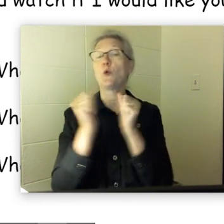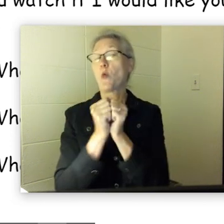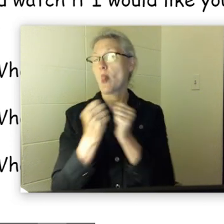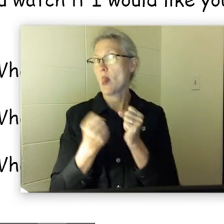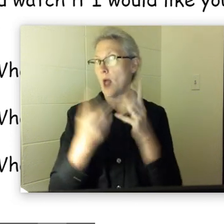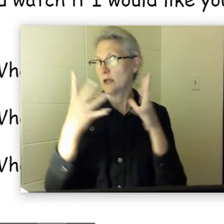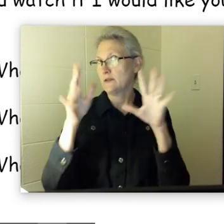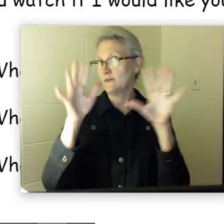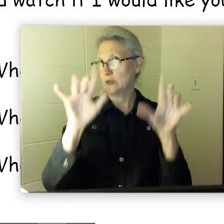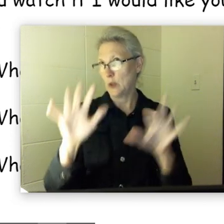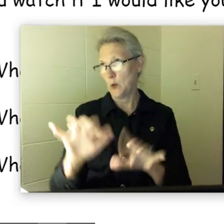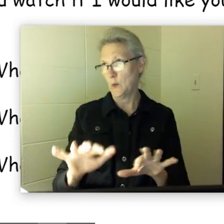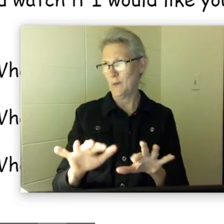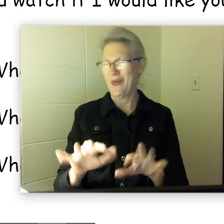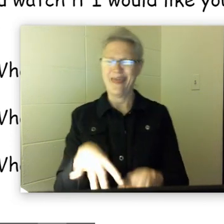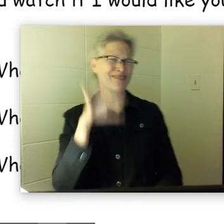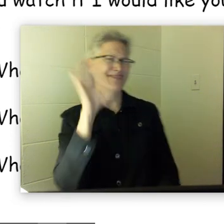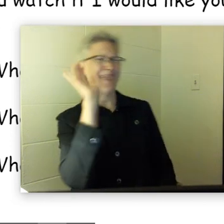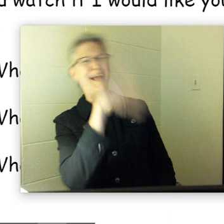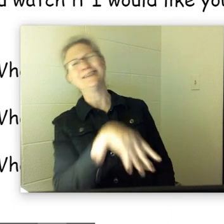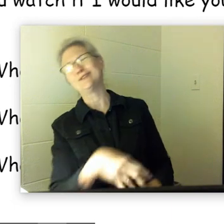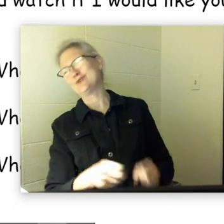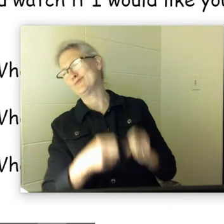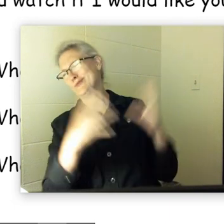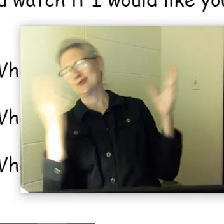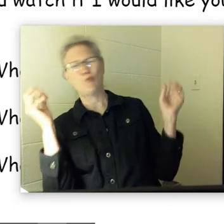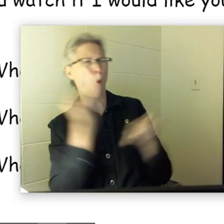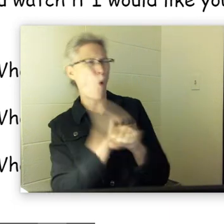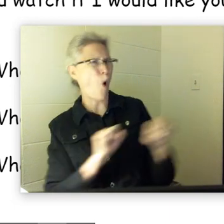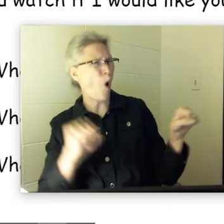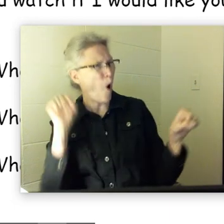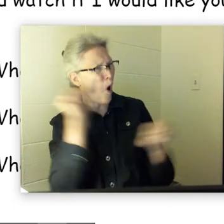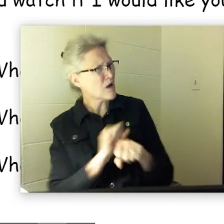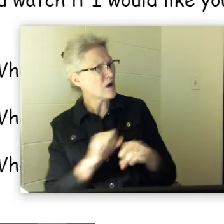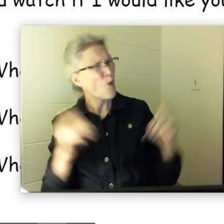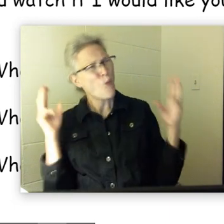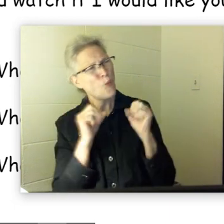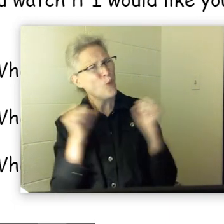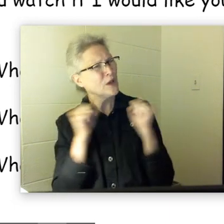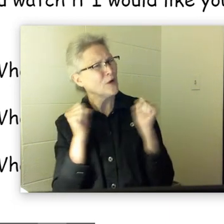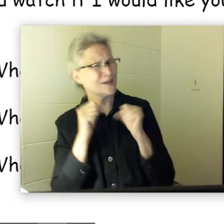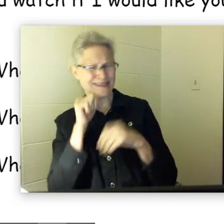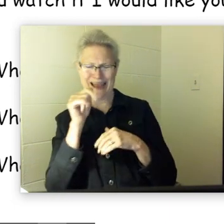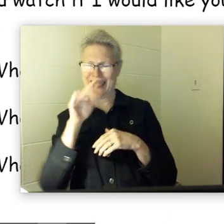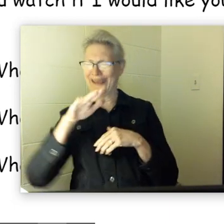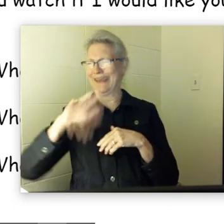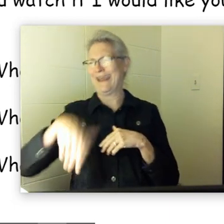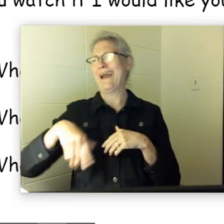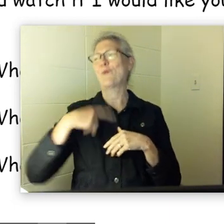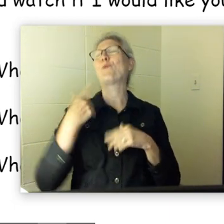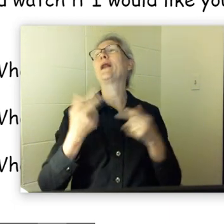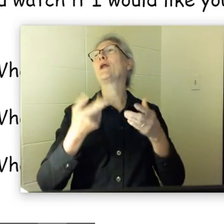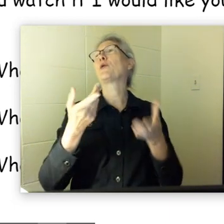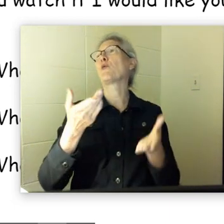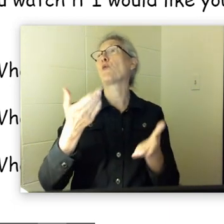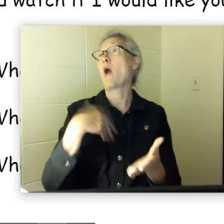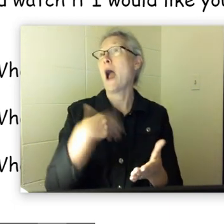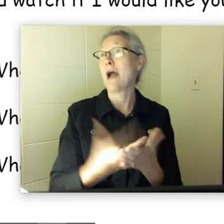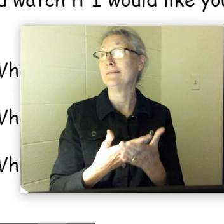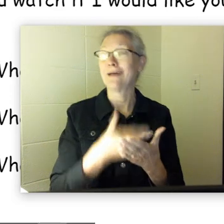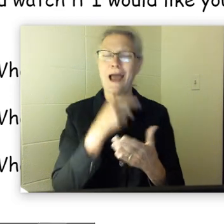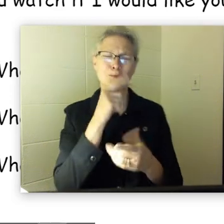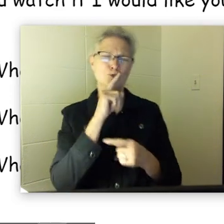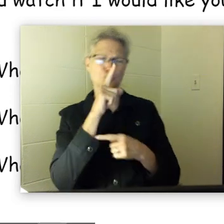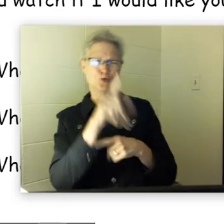"That's too much work," said the grasshopper. "Winter is not here yet, and when it comes, I am sure I will be able to